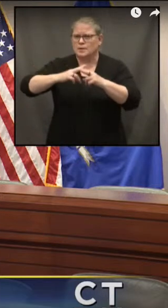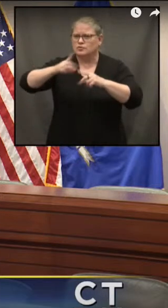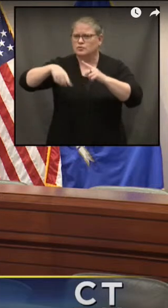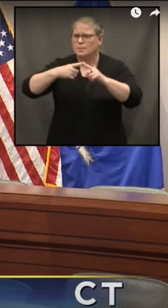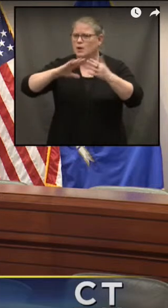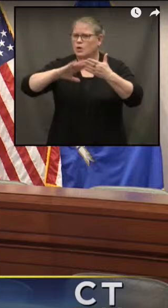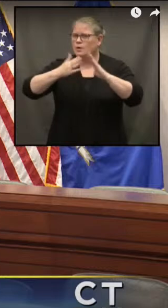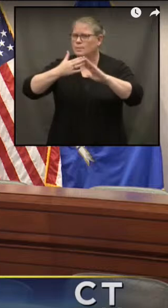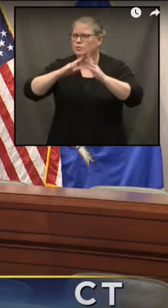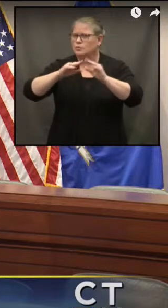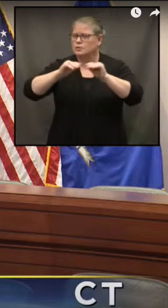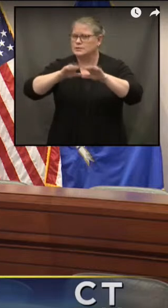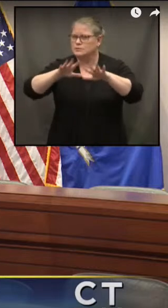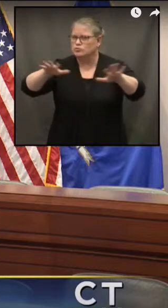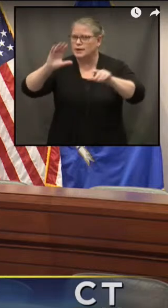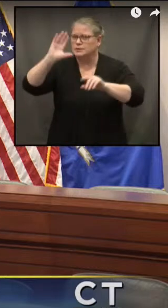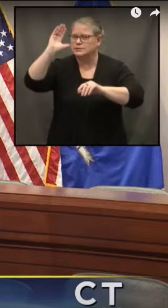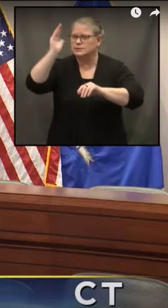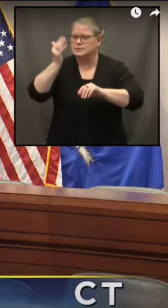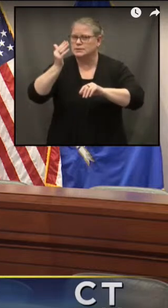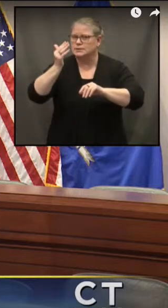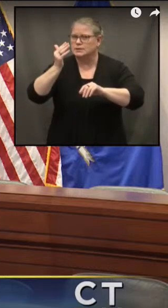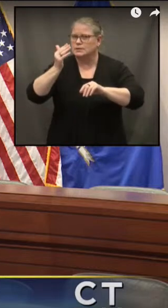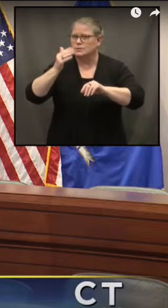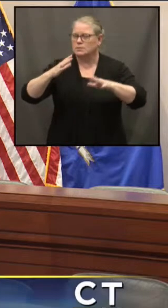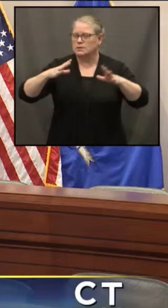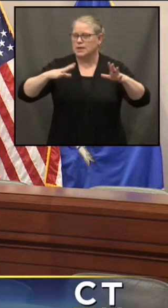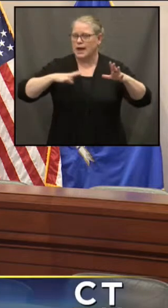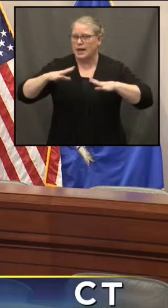to expect throughout the holidays infection rates might